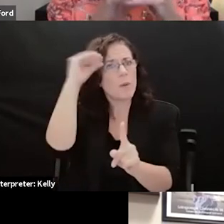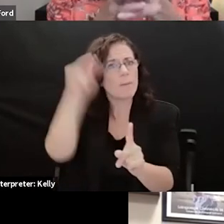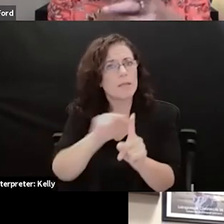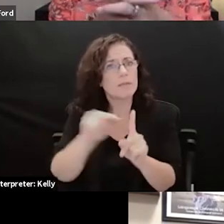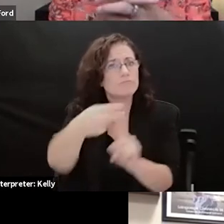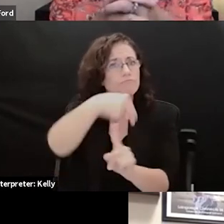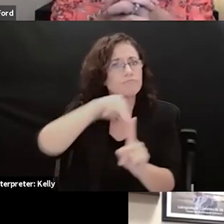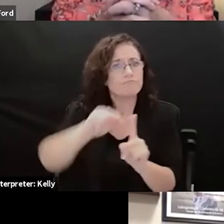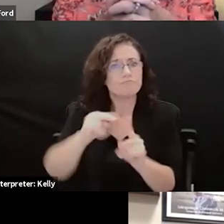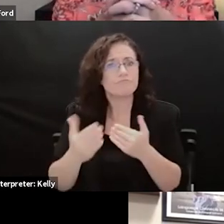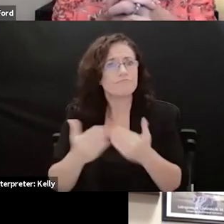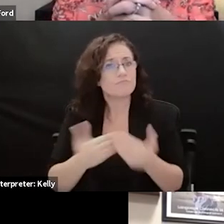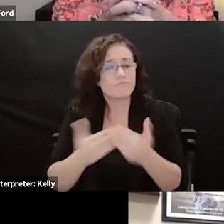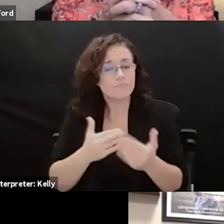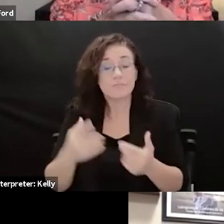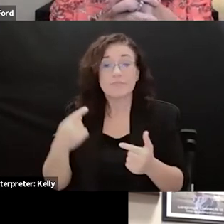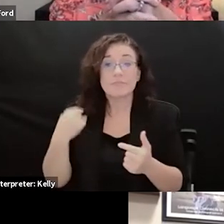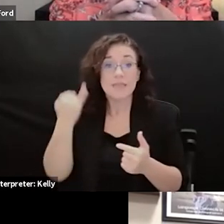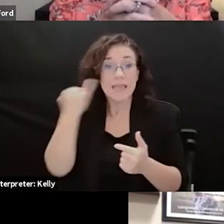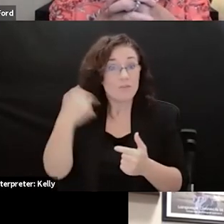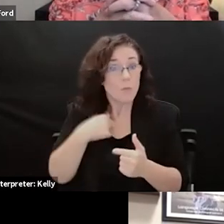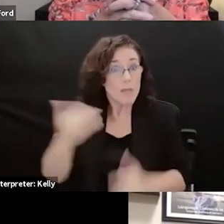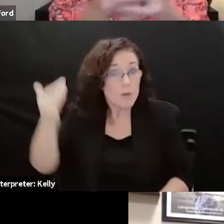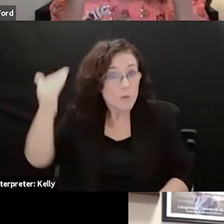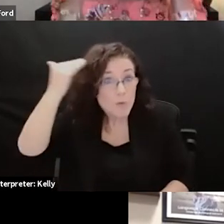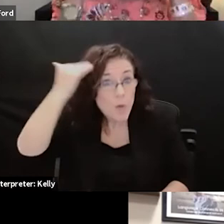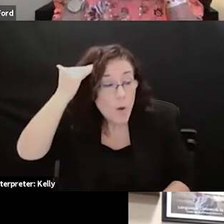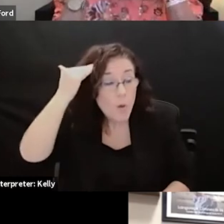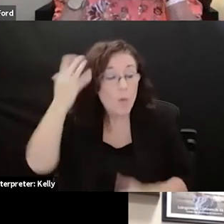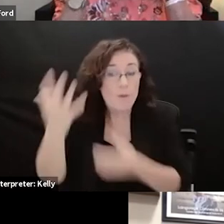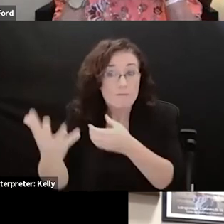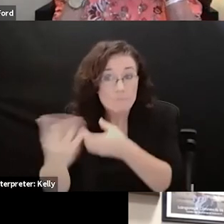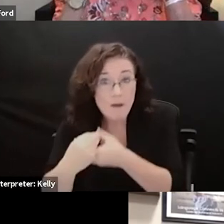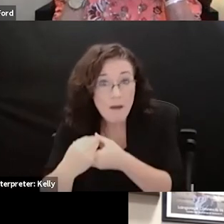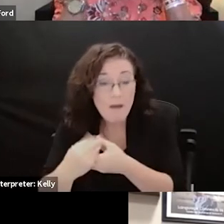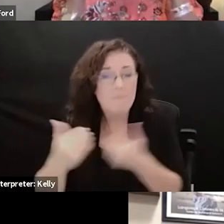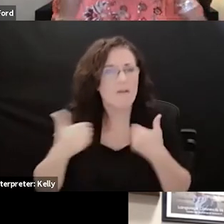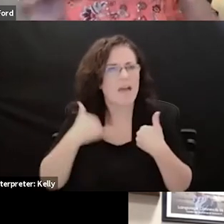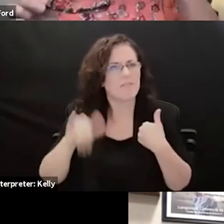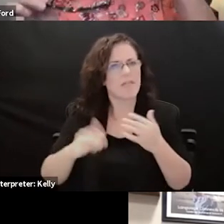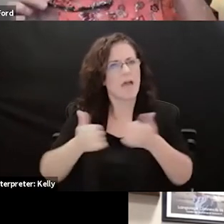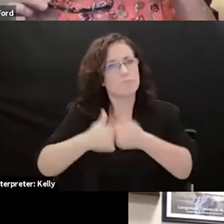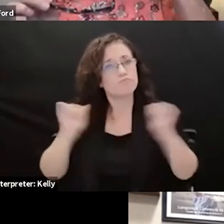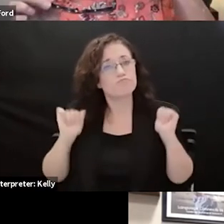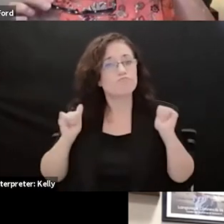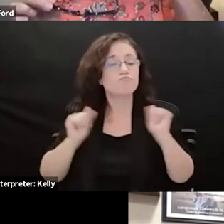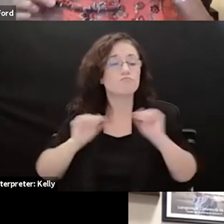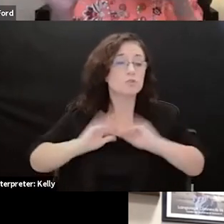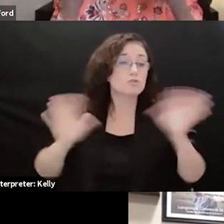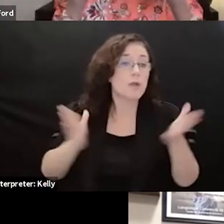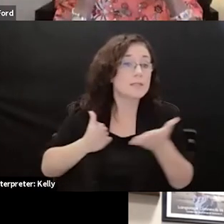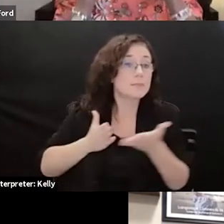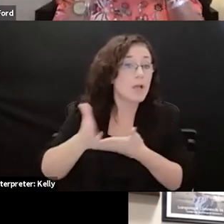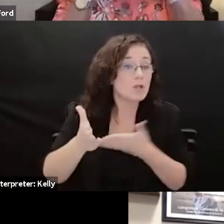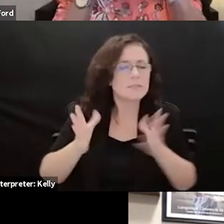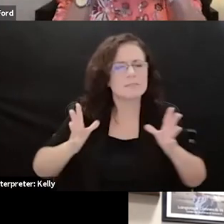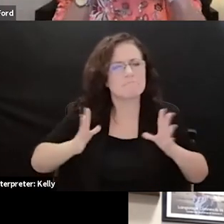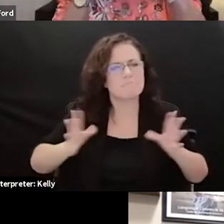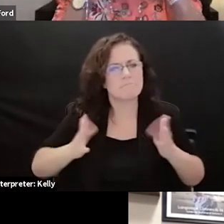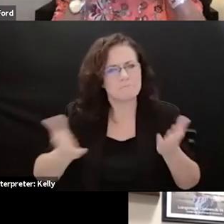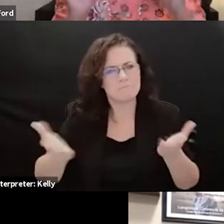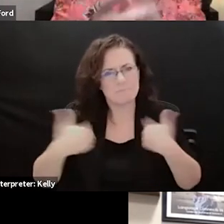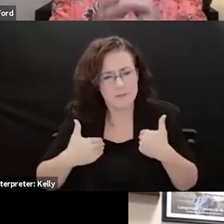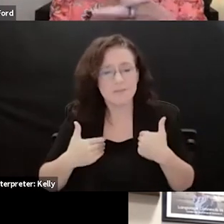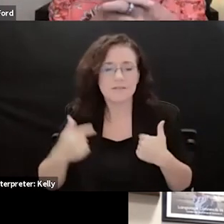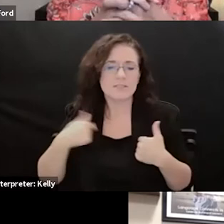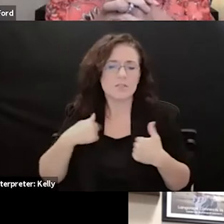know that we know and involve them and have that transparency the more we can benefit so you know i am very much in favor of of